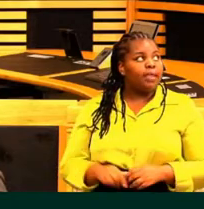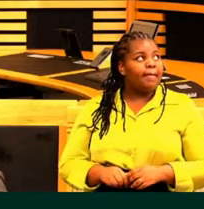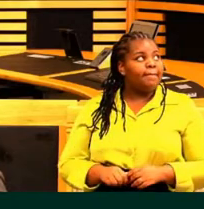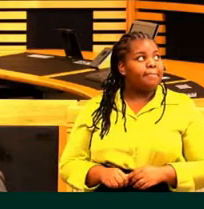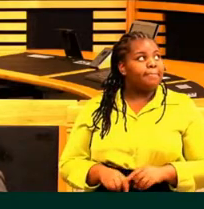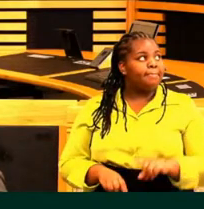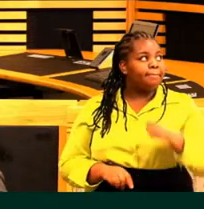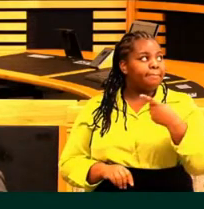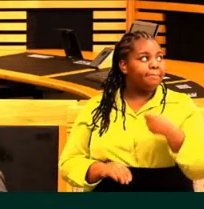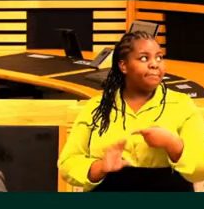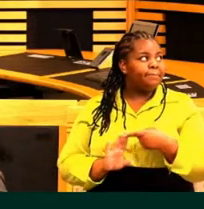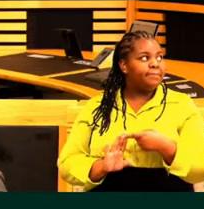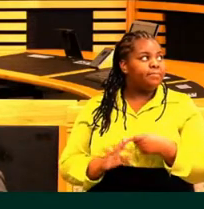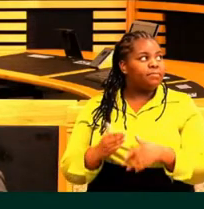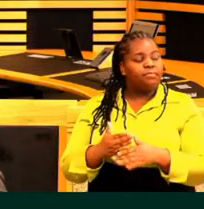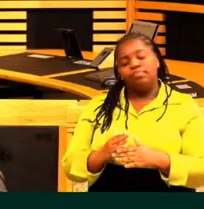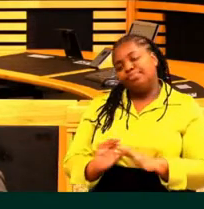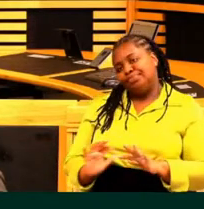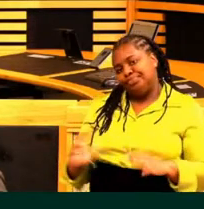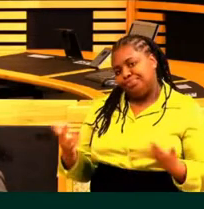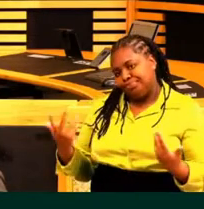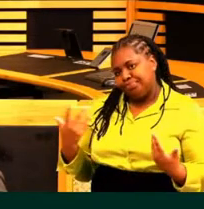the first one is unemployment